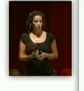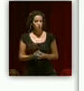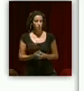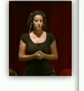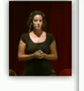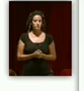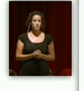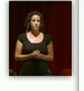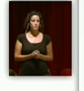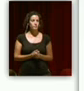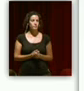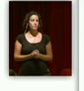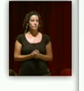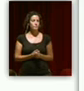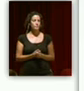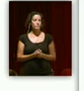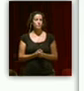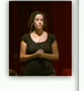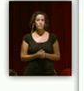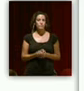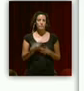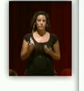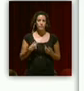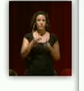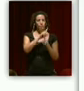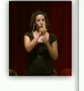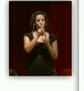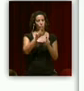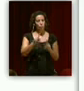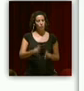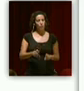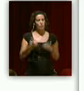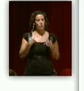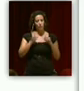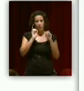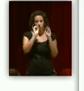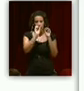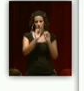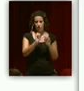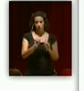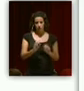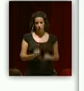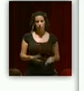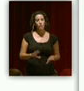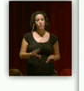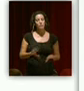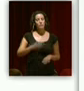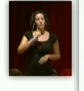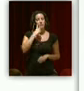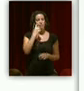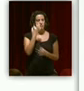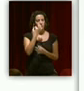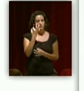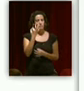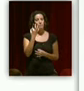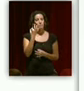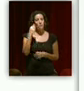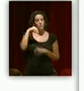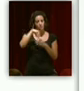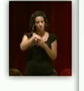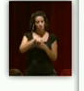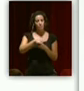as well. Once the forms are filled in, because everything is done through different forms.